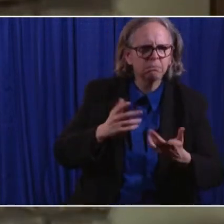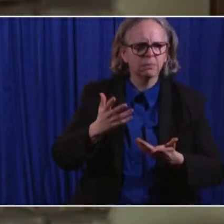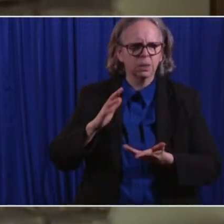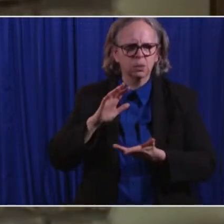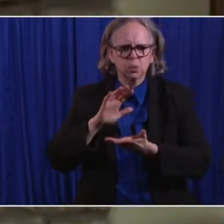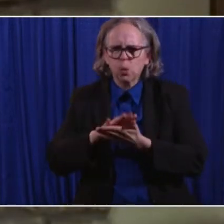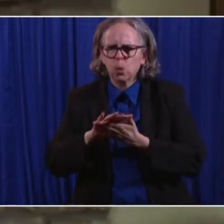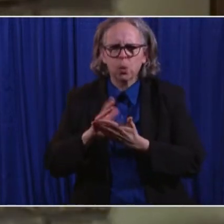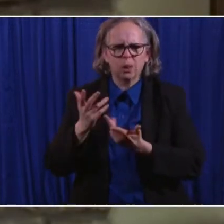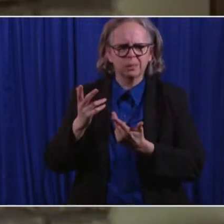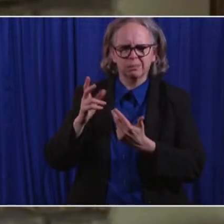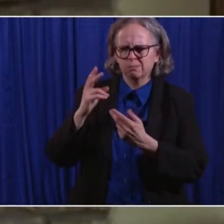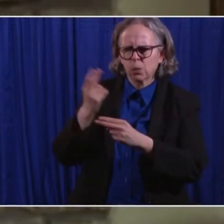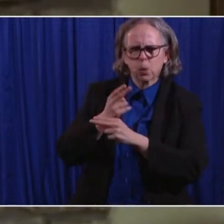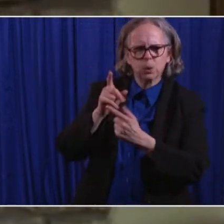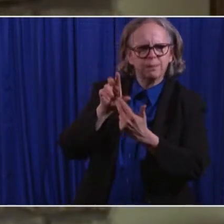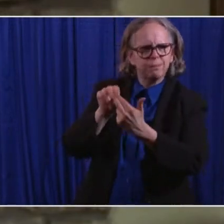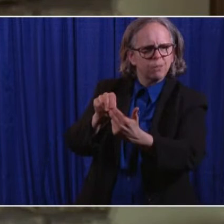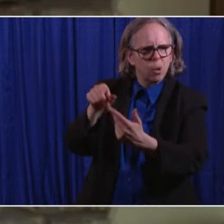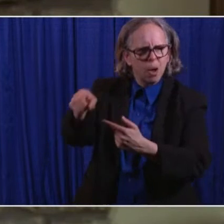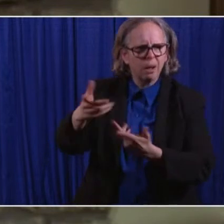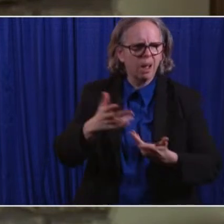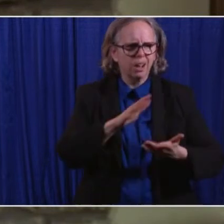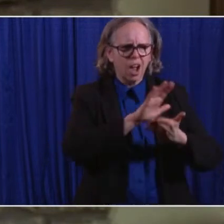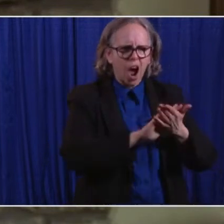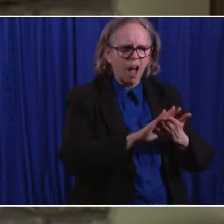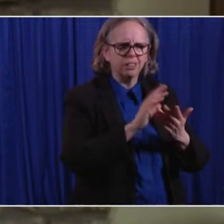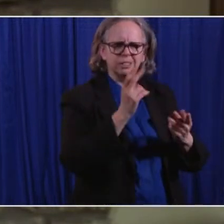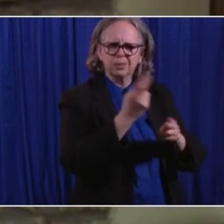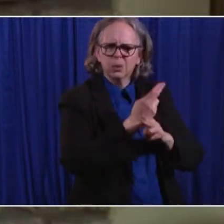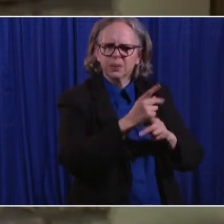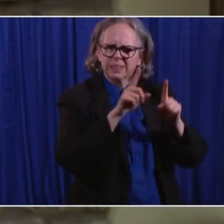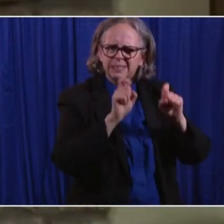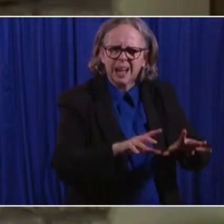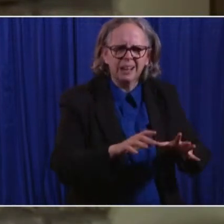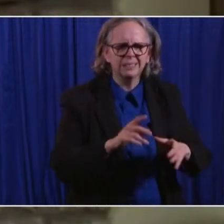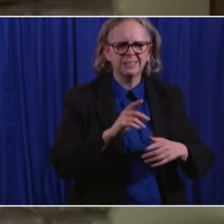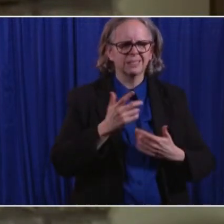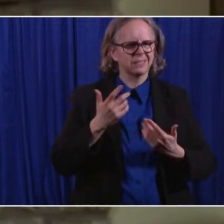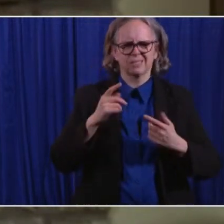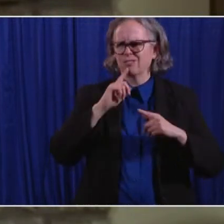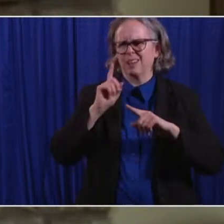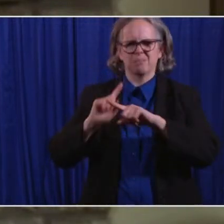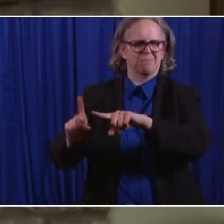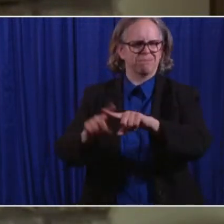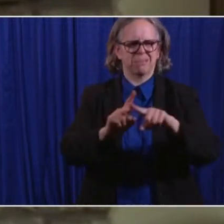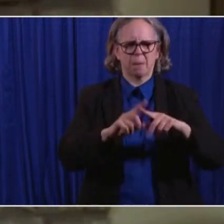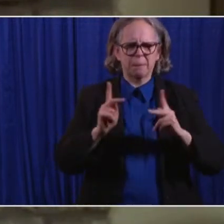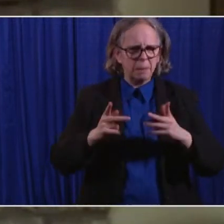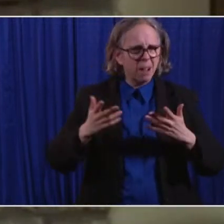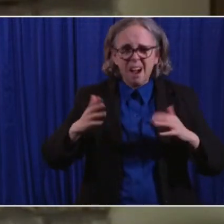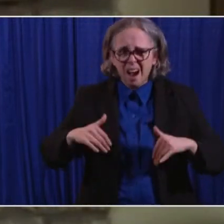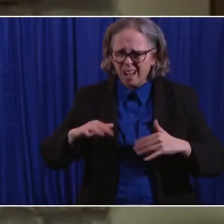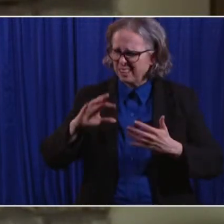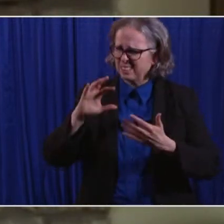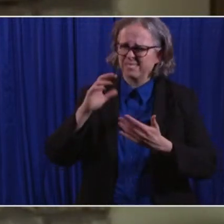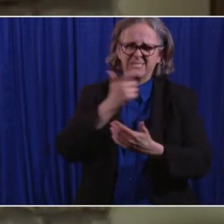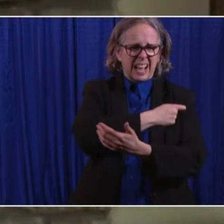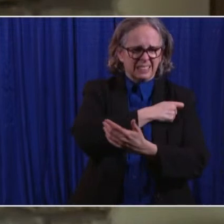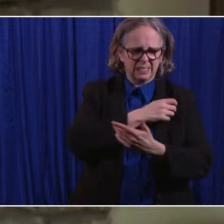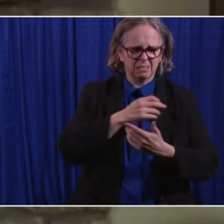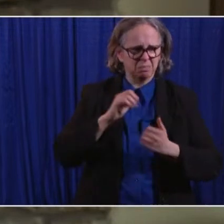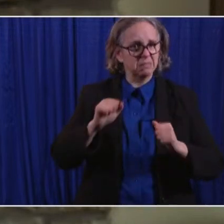tool. Others could use that tool who have not been able to be vaccinated yet. It's a very effective